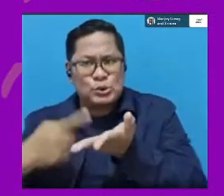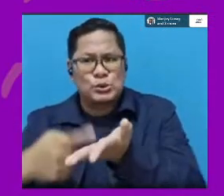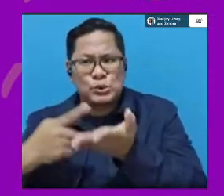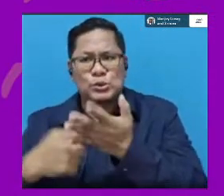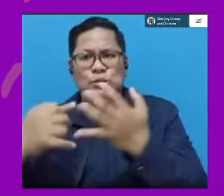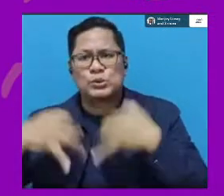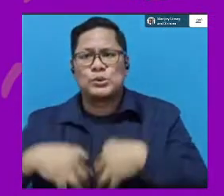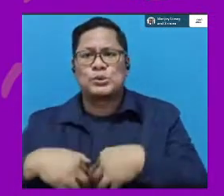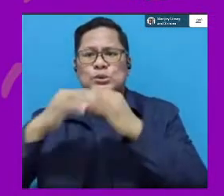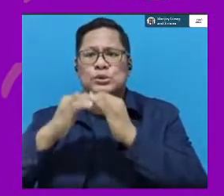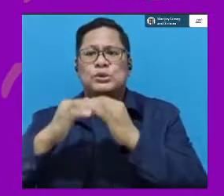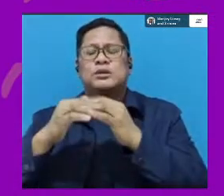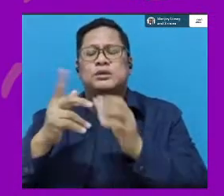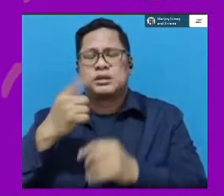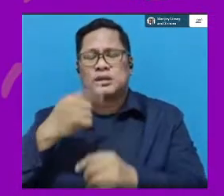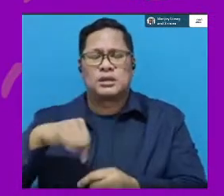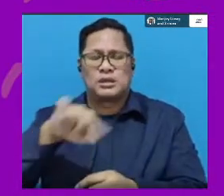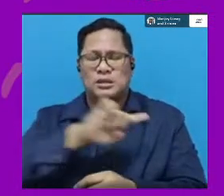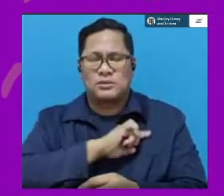our